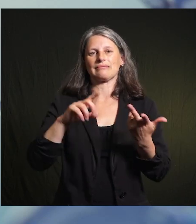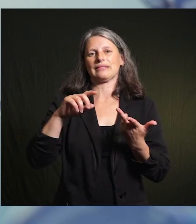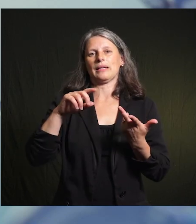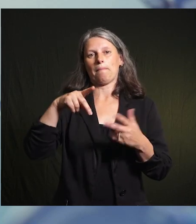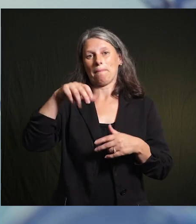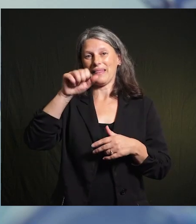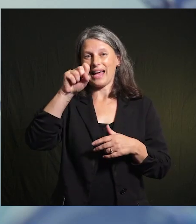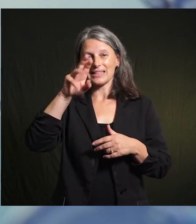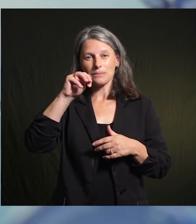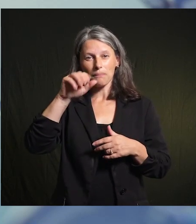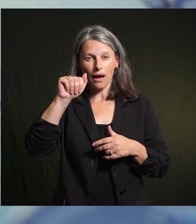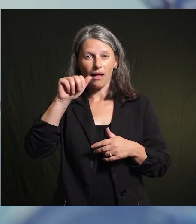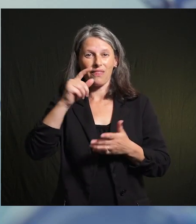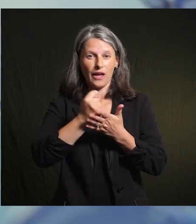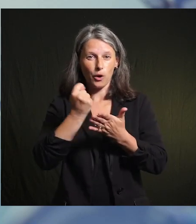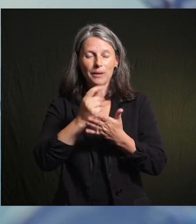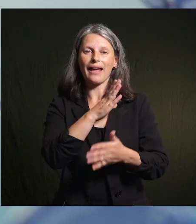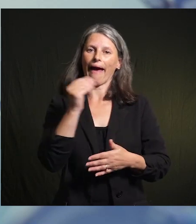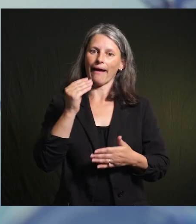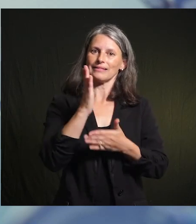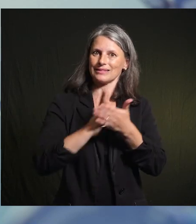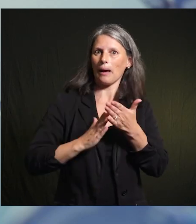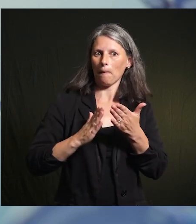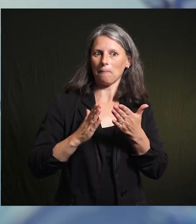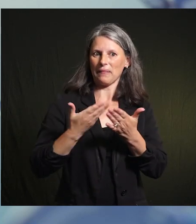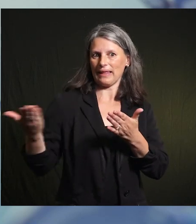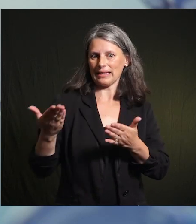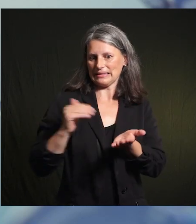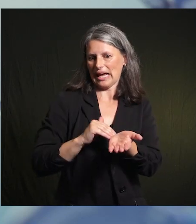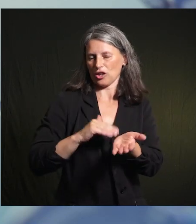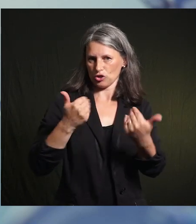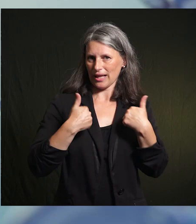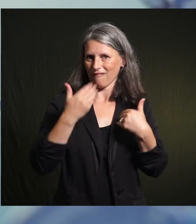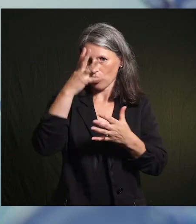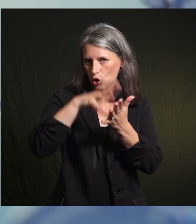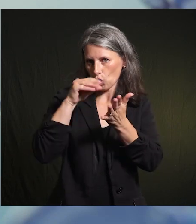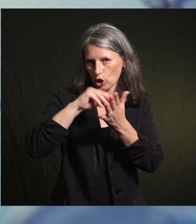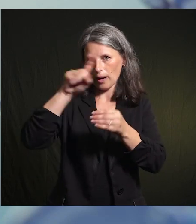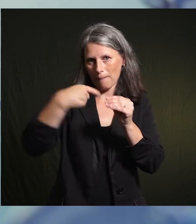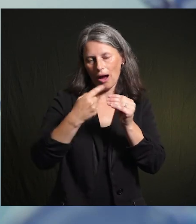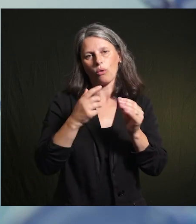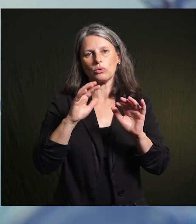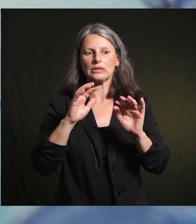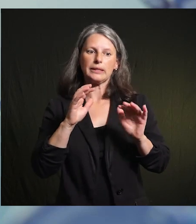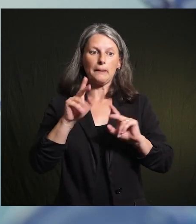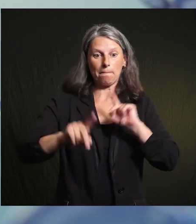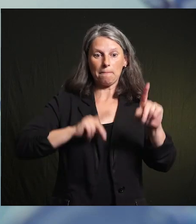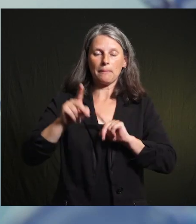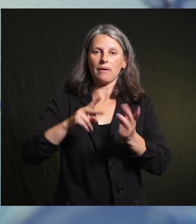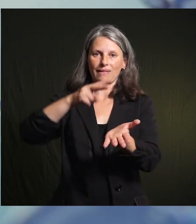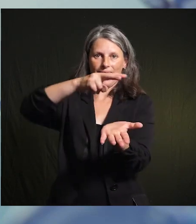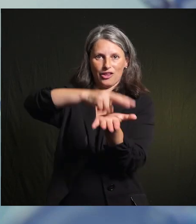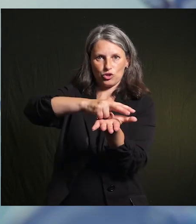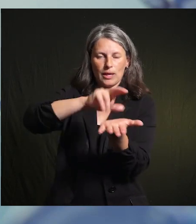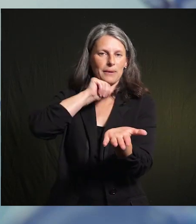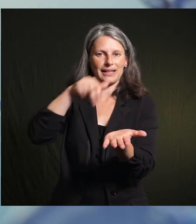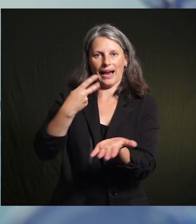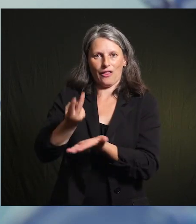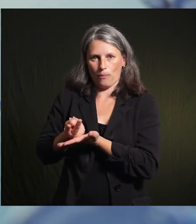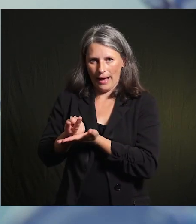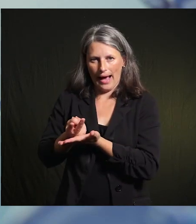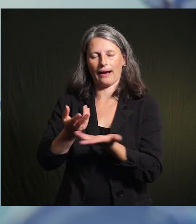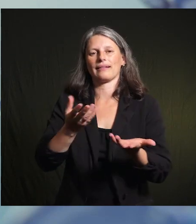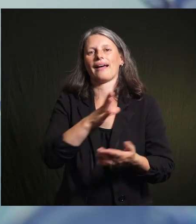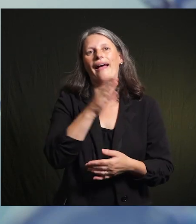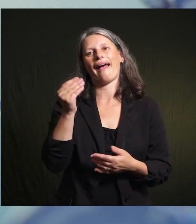therapy, and practical lessons that physicians have learned about things like laying people on their stomach instead of on their back, and